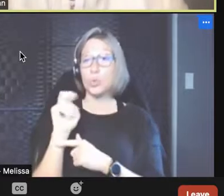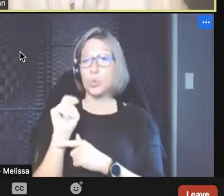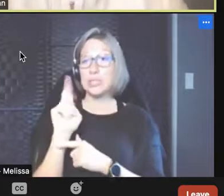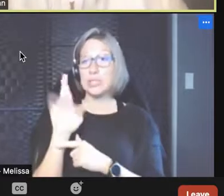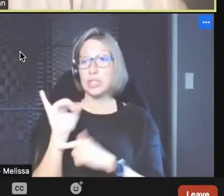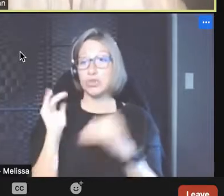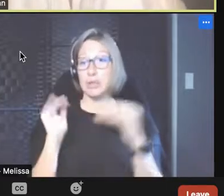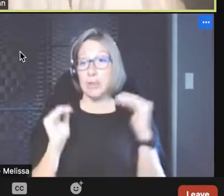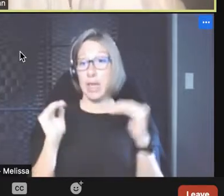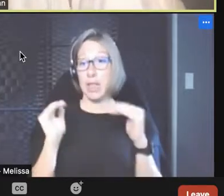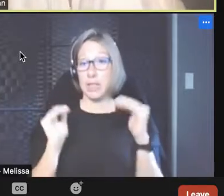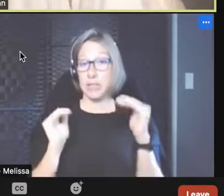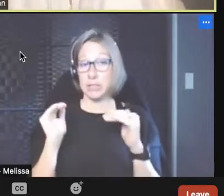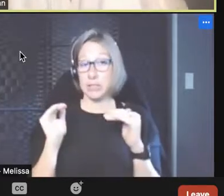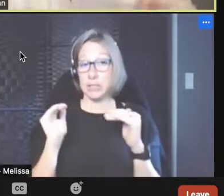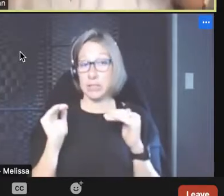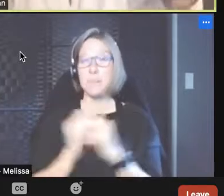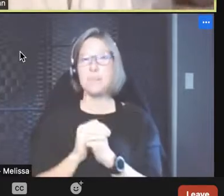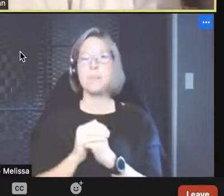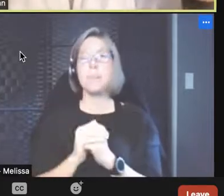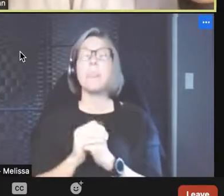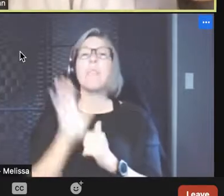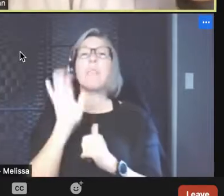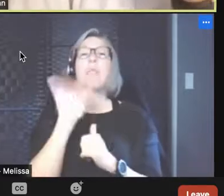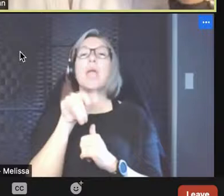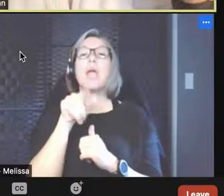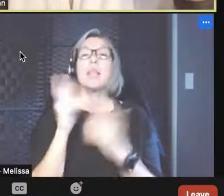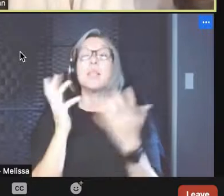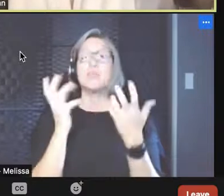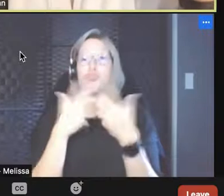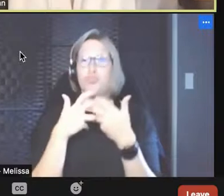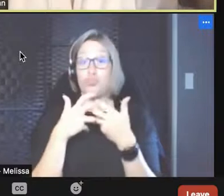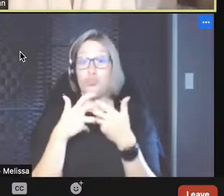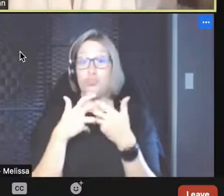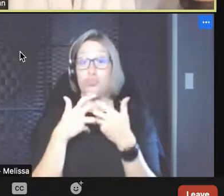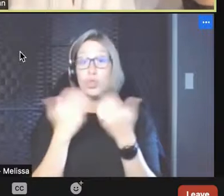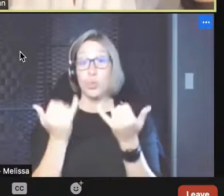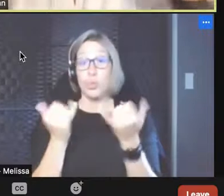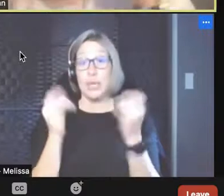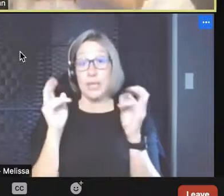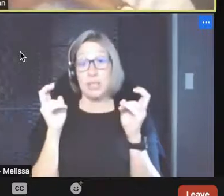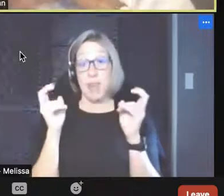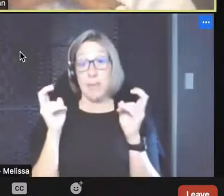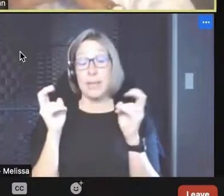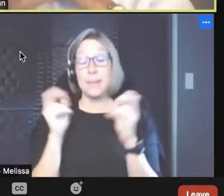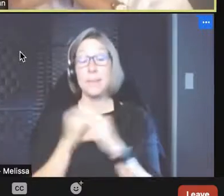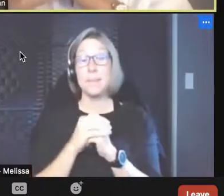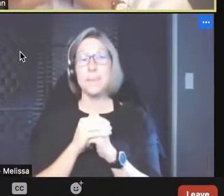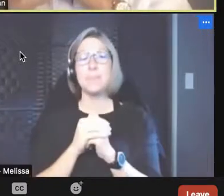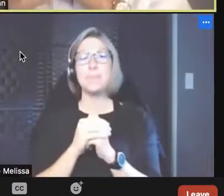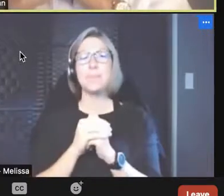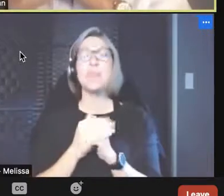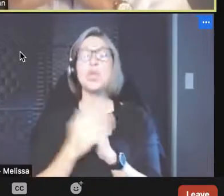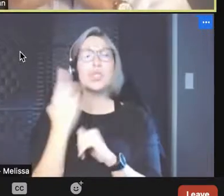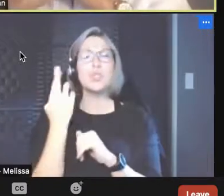And this is something that fits in with our topic today very closely,